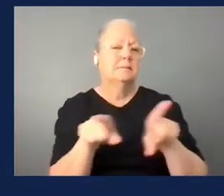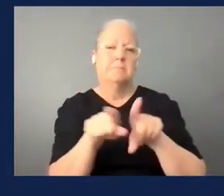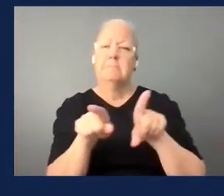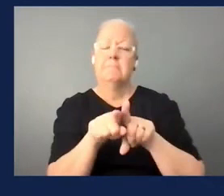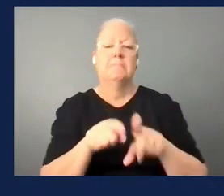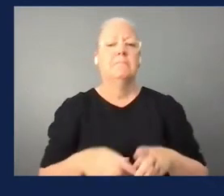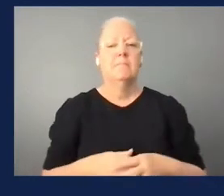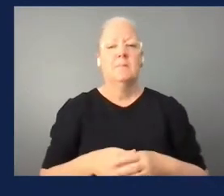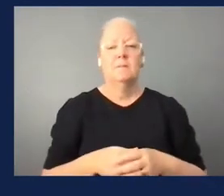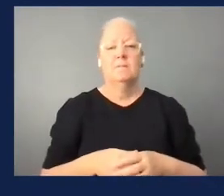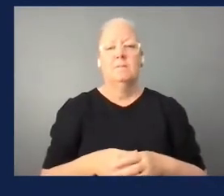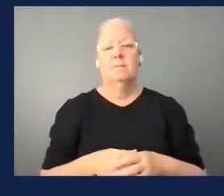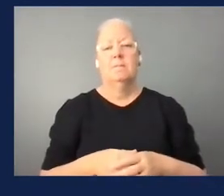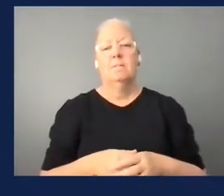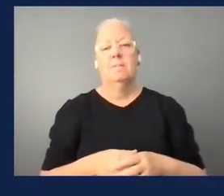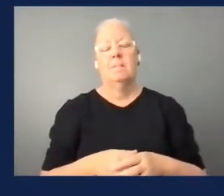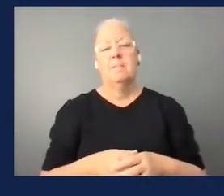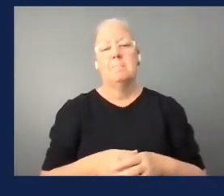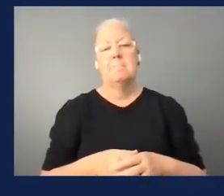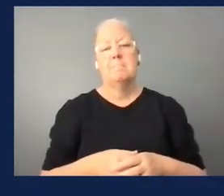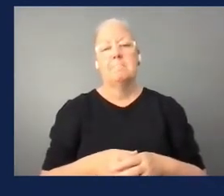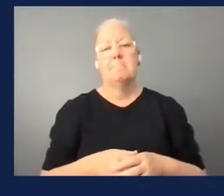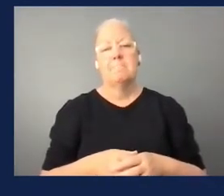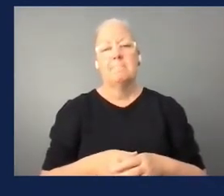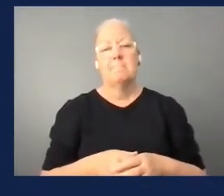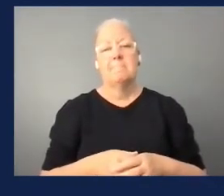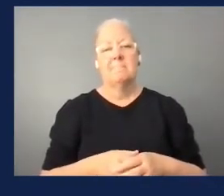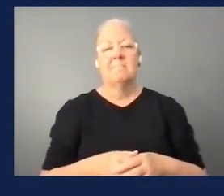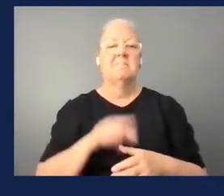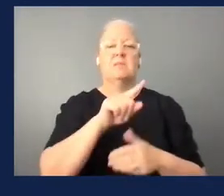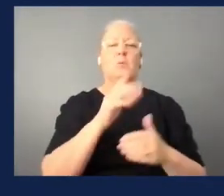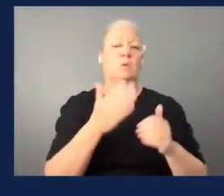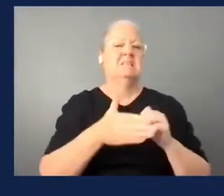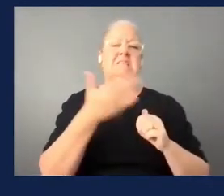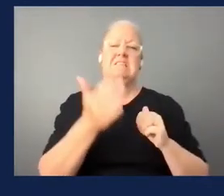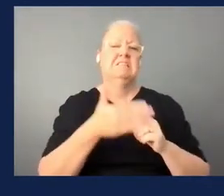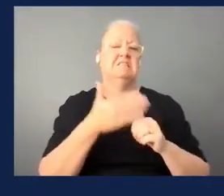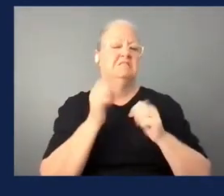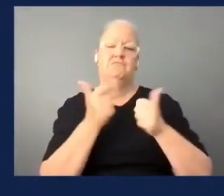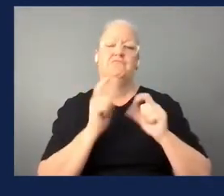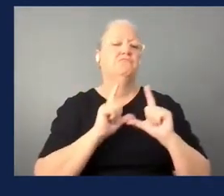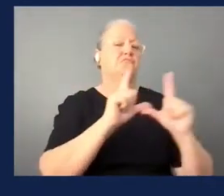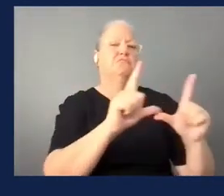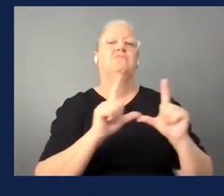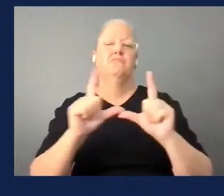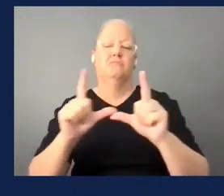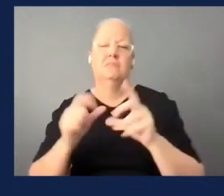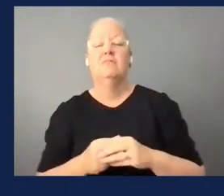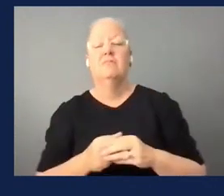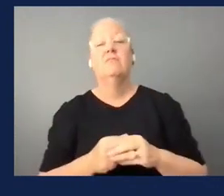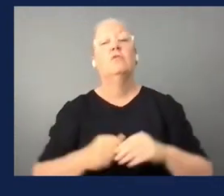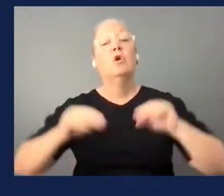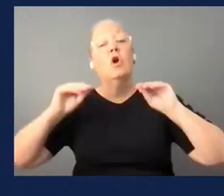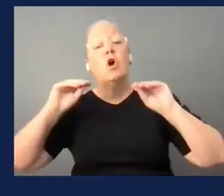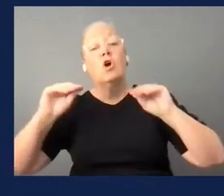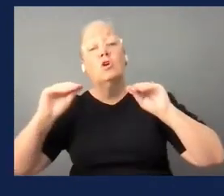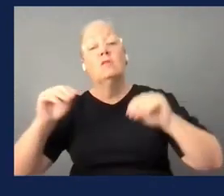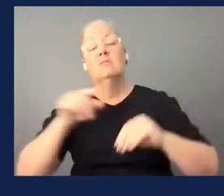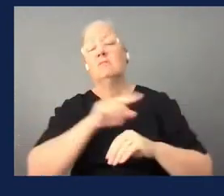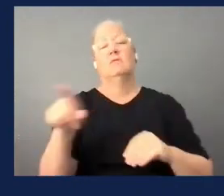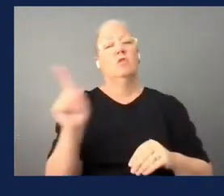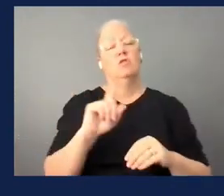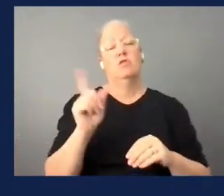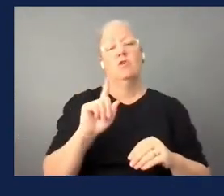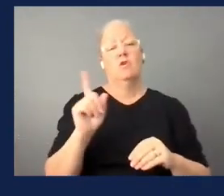Yeah, that was very easy. The coaches were not wheelchair accessible. However, that's not